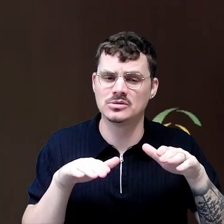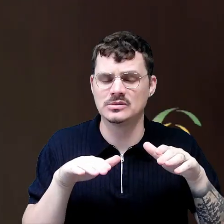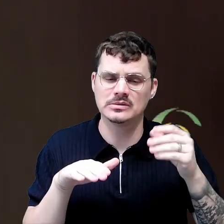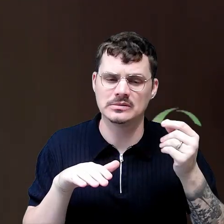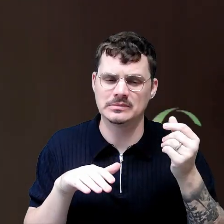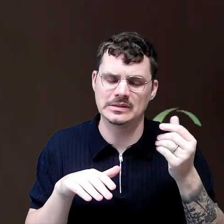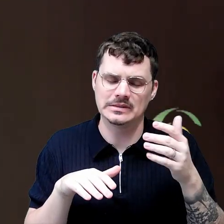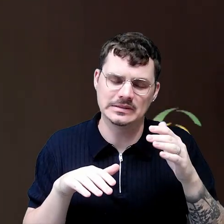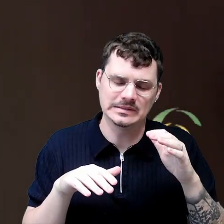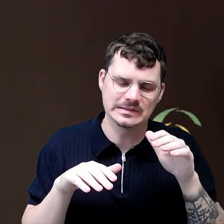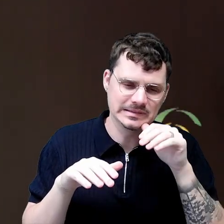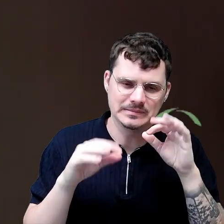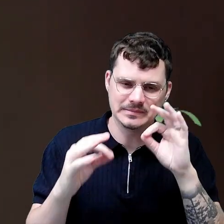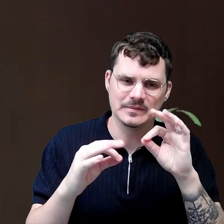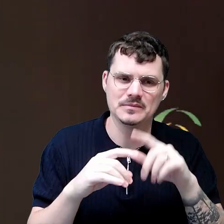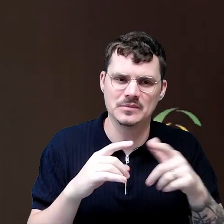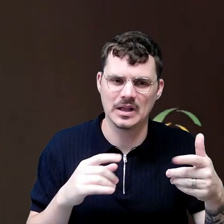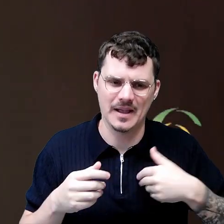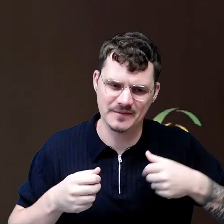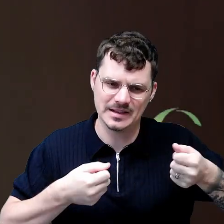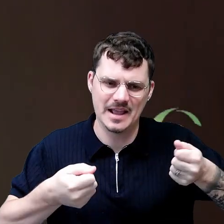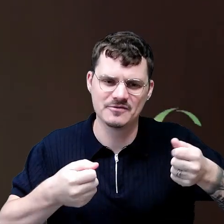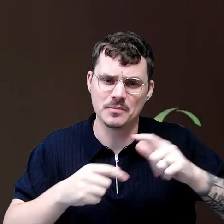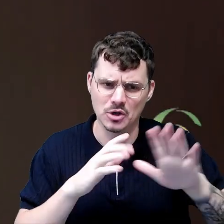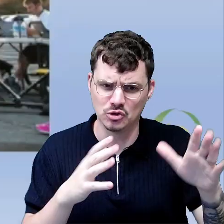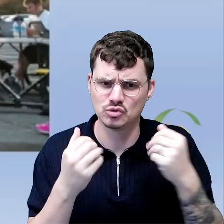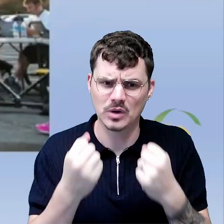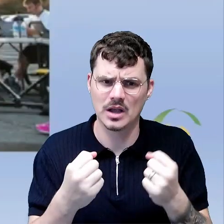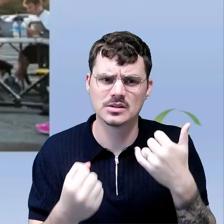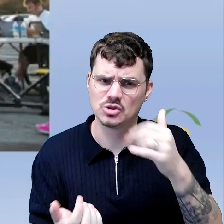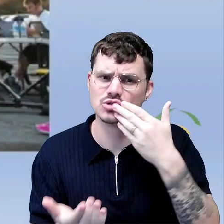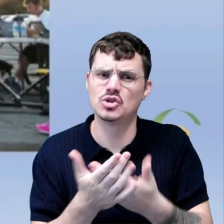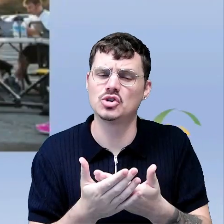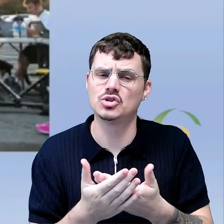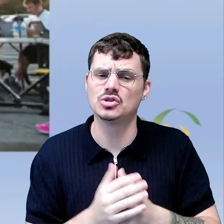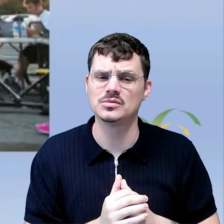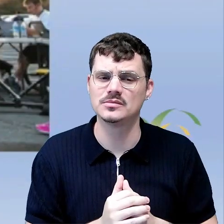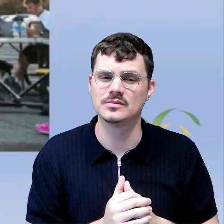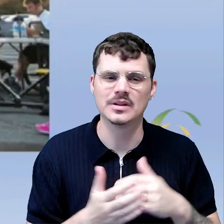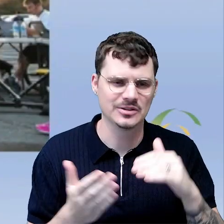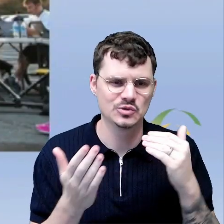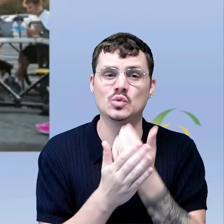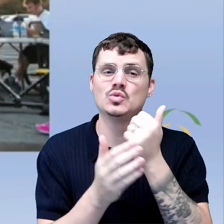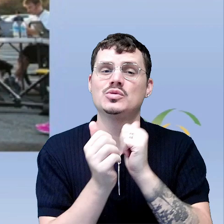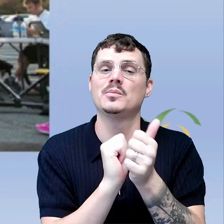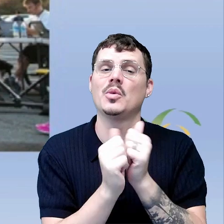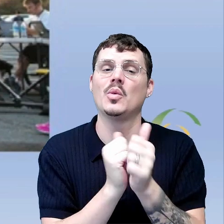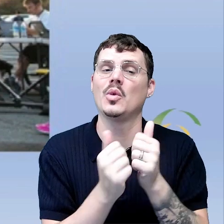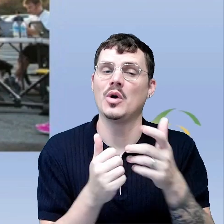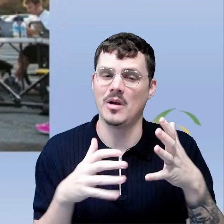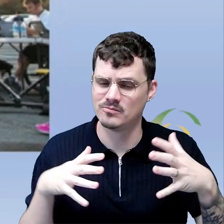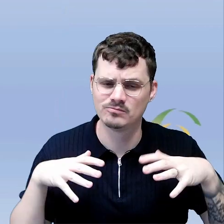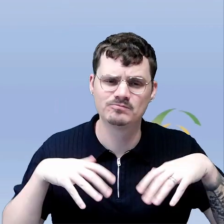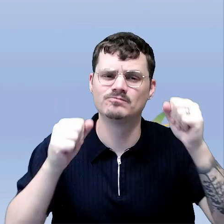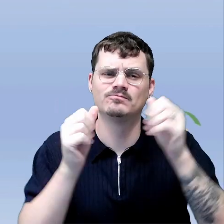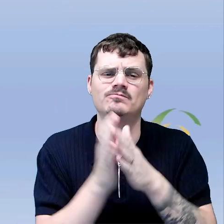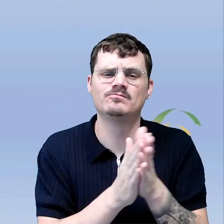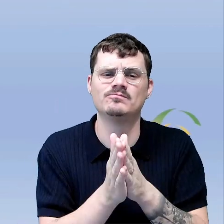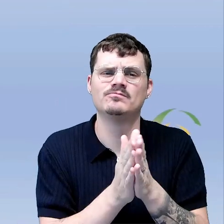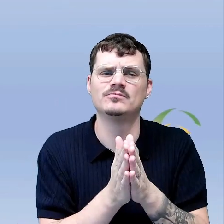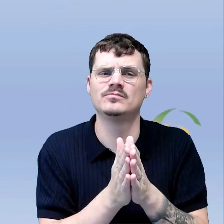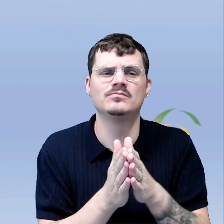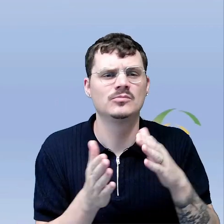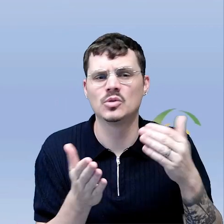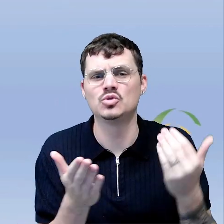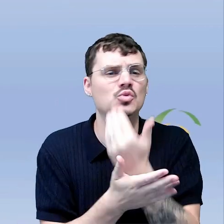got the navigator, but her strength is still quite good. Took up a new sport. Took up